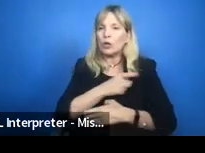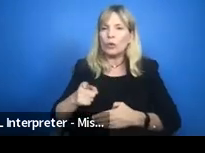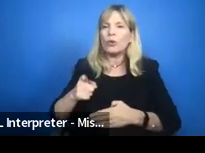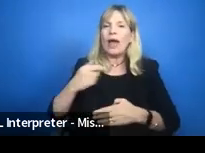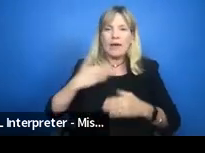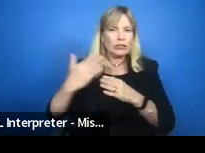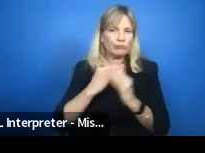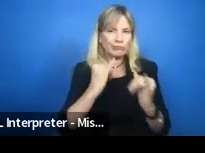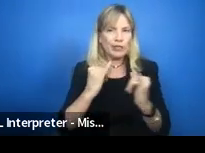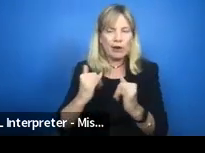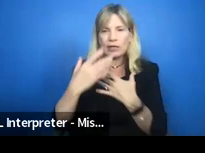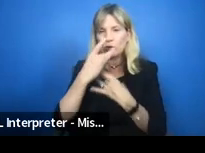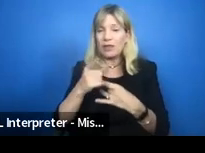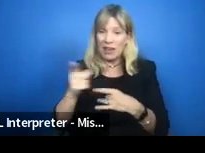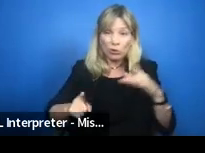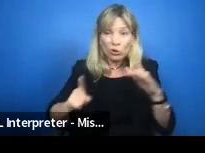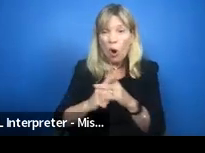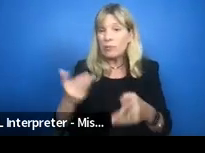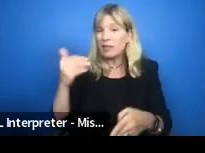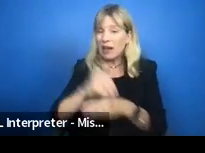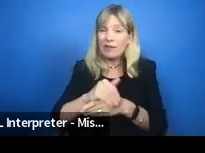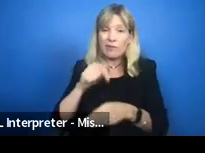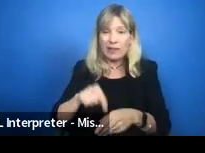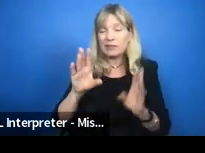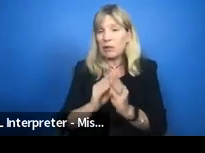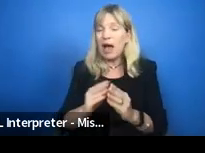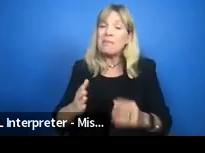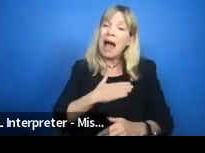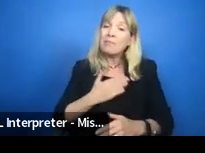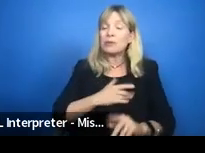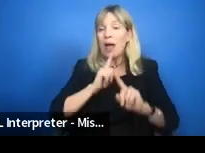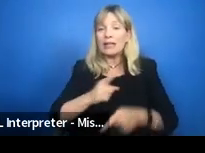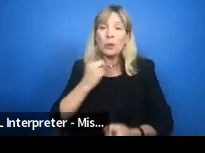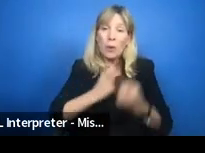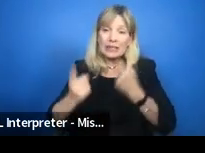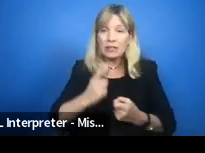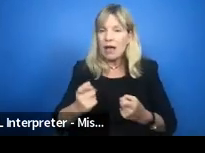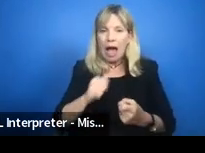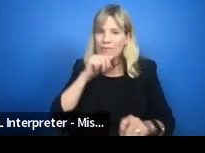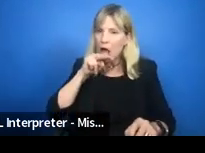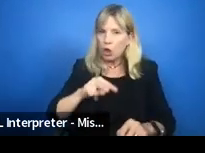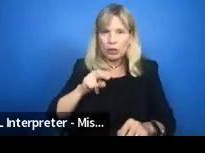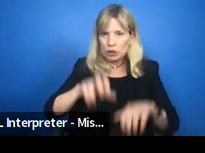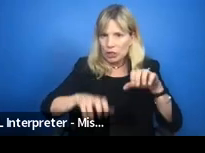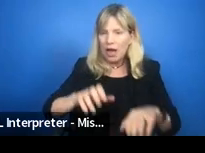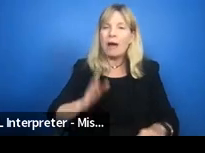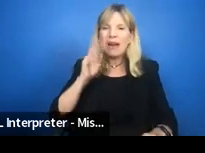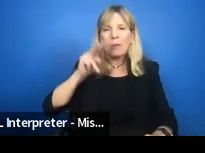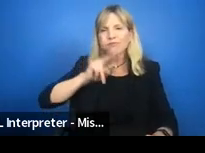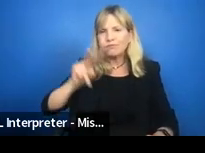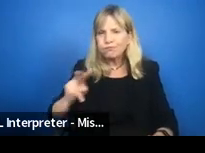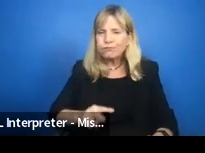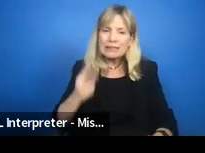shared interest and showing up tonight. I am happy to take any questions. I haven't looked at the chat, but I'll look through it to see if